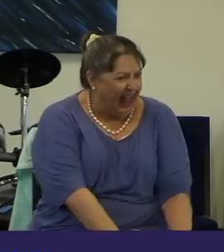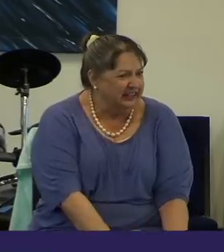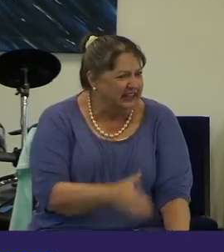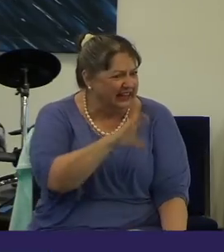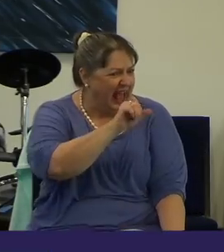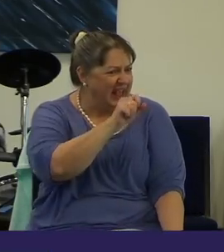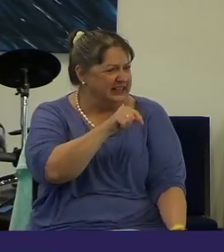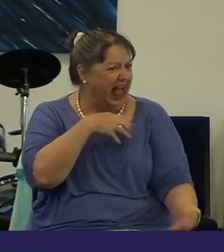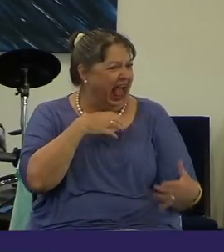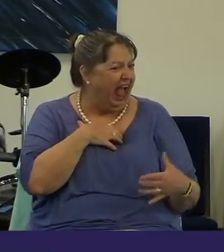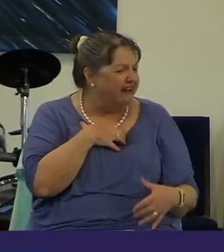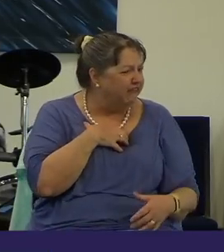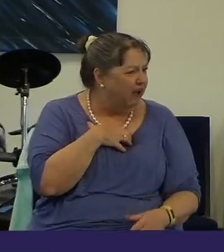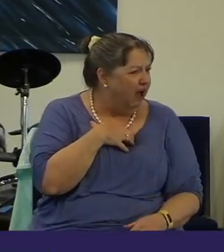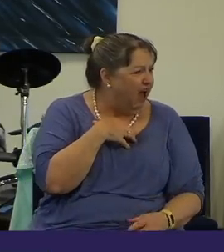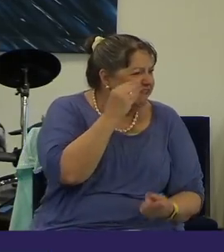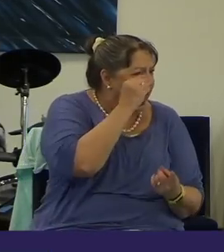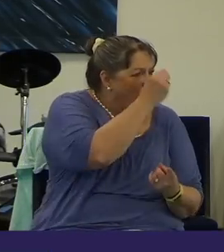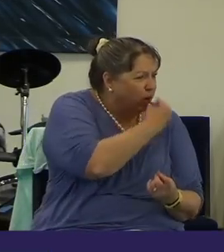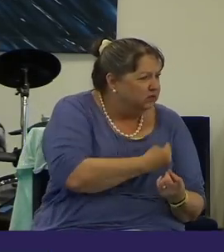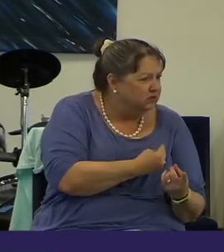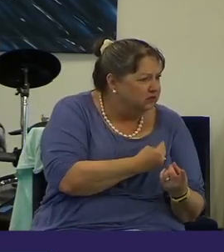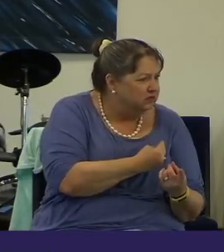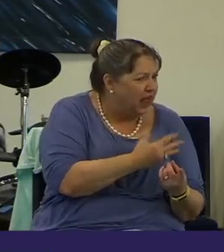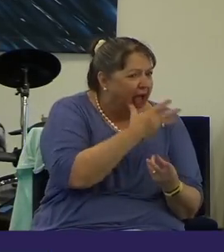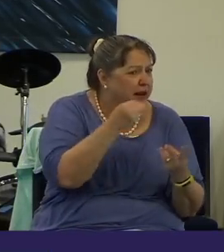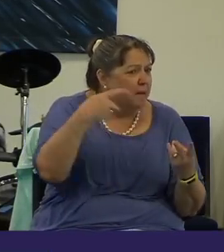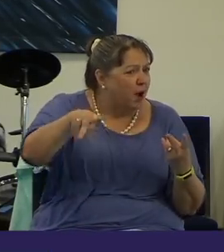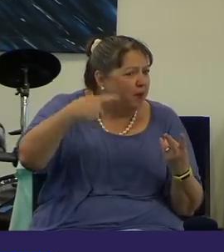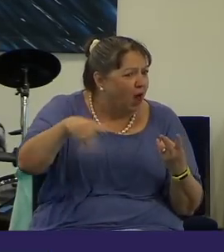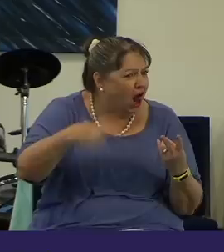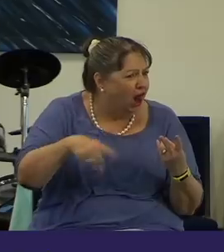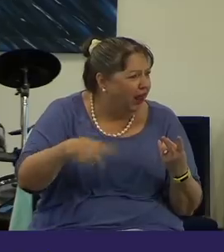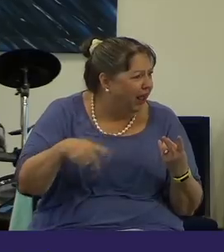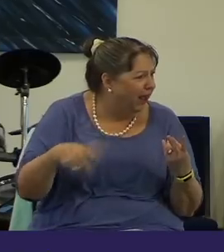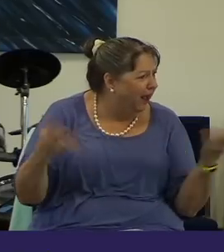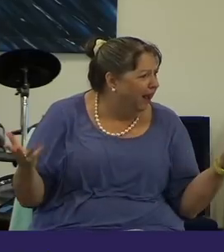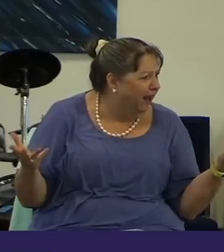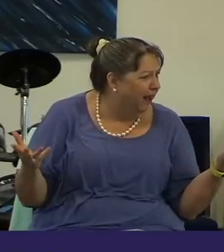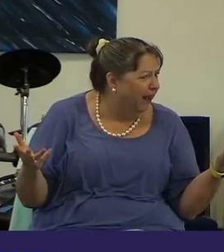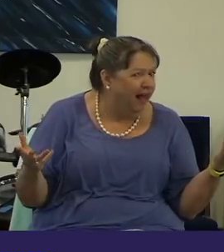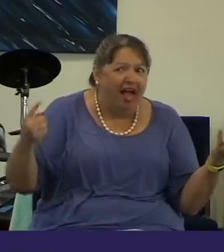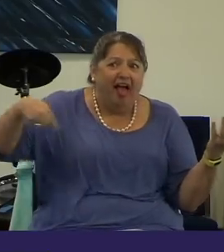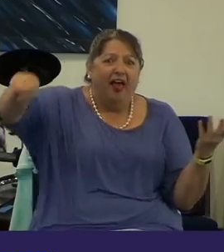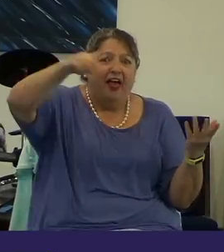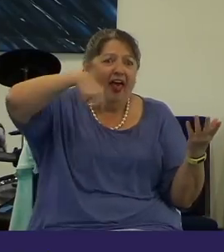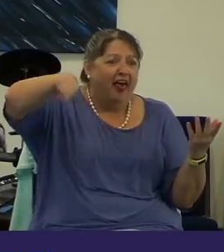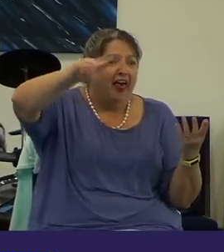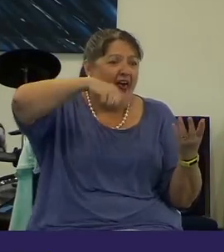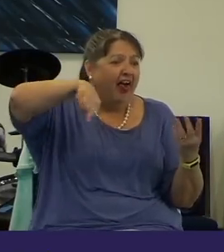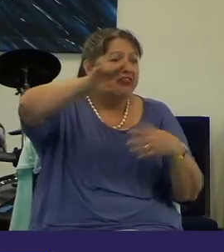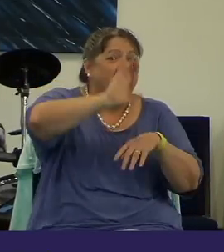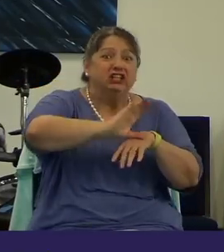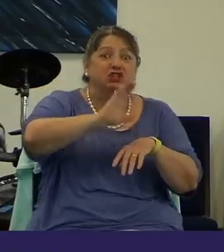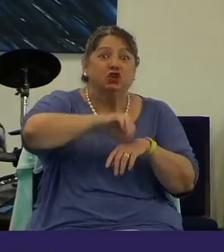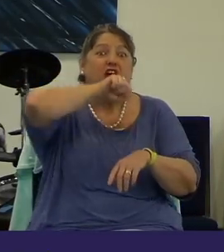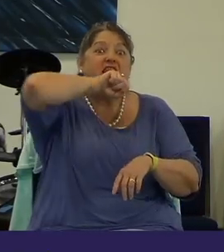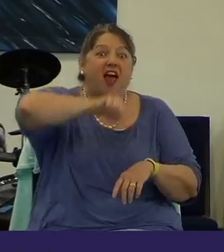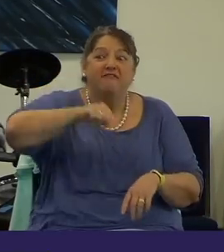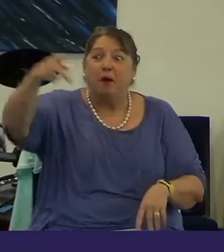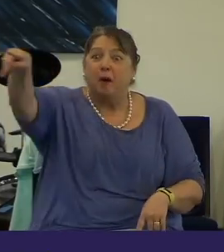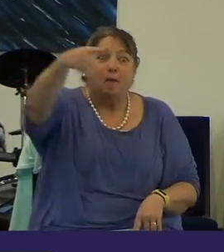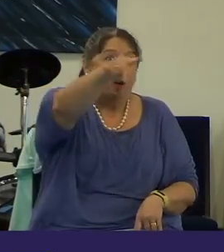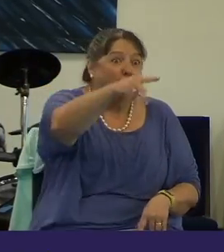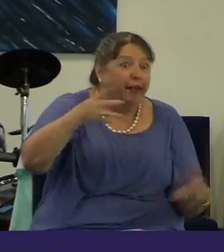purple. This church is full of people that love purple, so you're lucky if they don't take that thing off your leg. Okay,